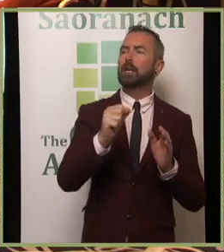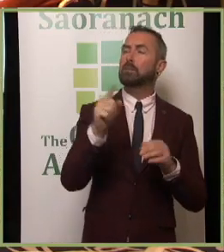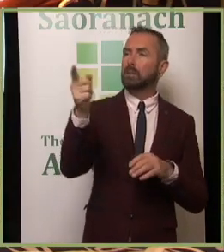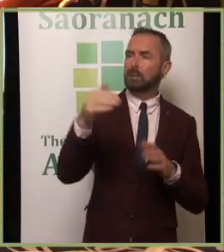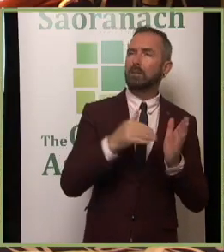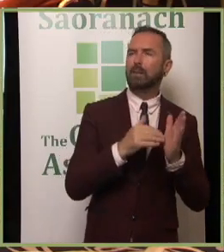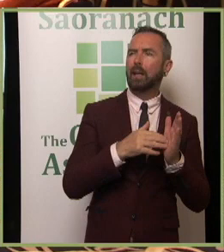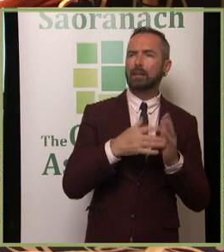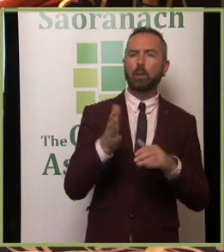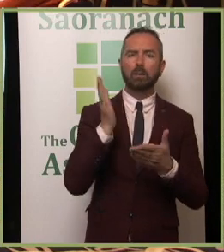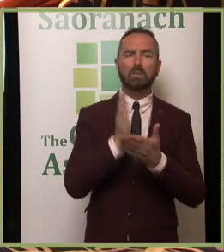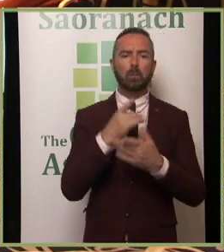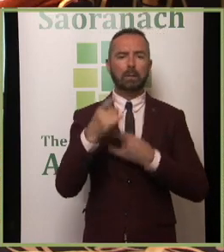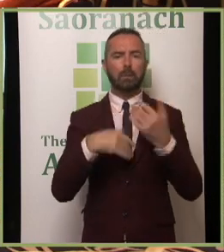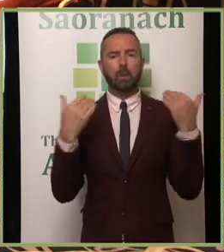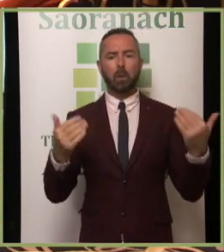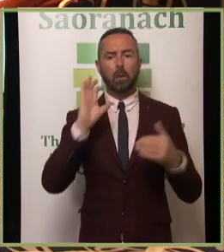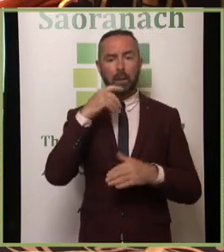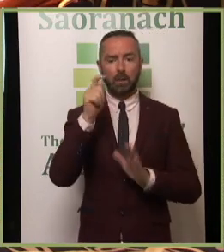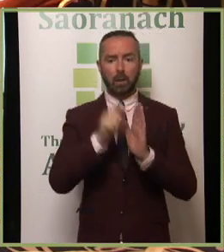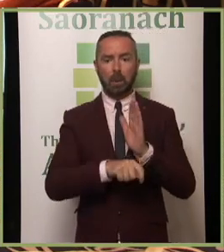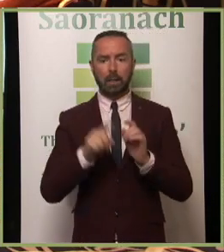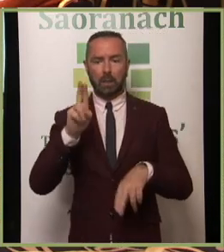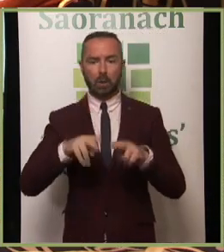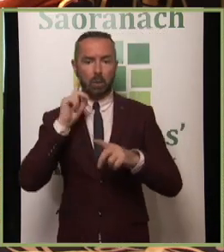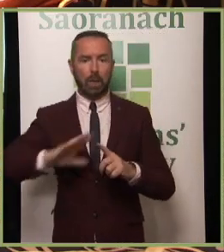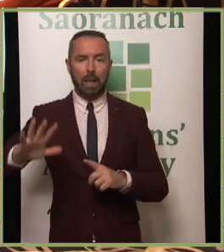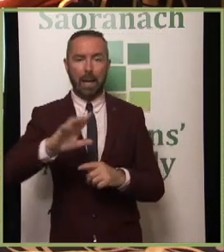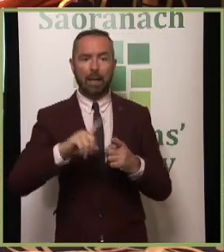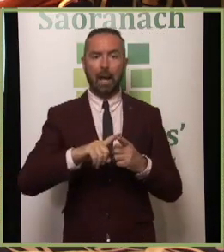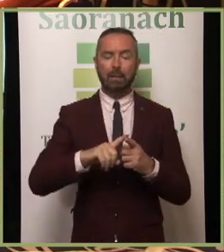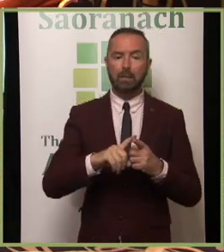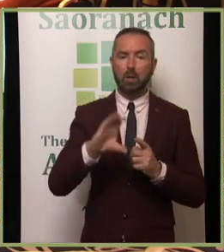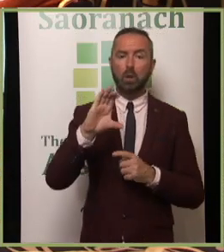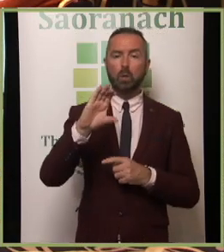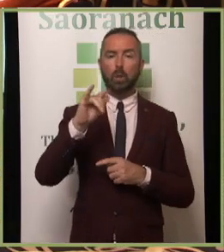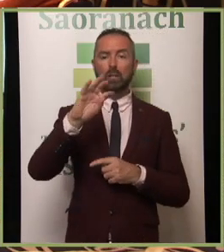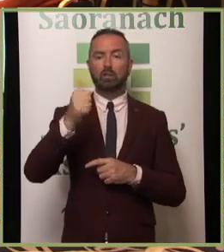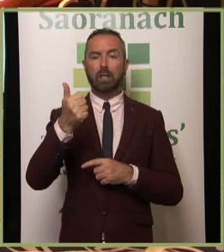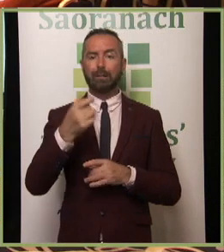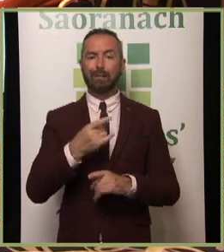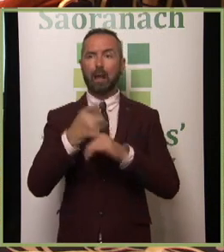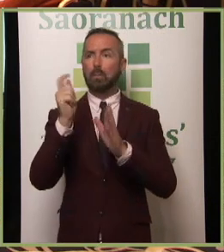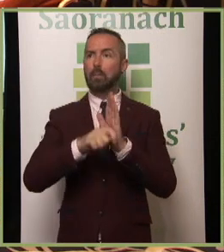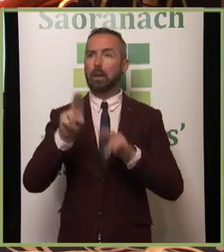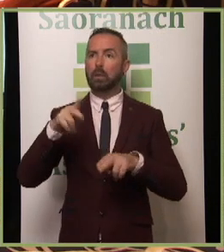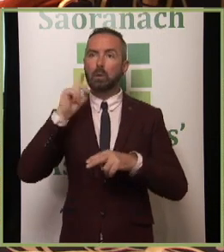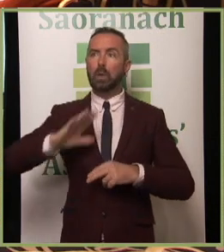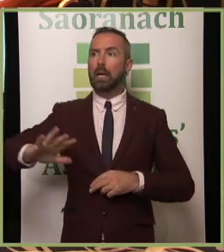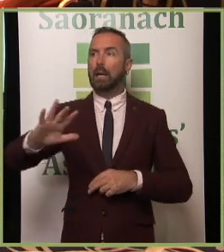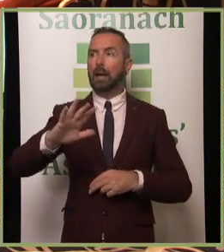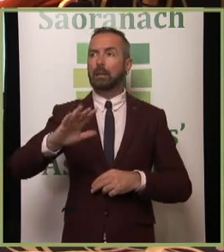going on at the moment, because they're buying new land, and Quilcha is facilitating the buying of new land by